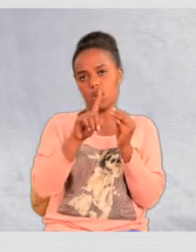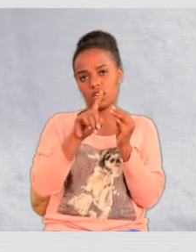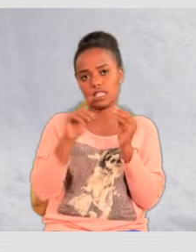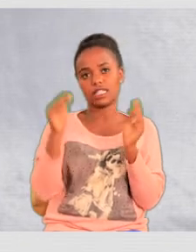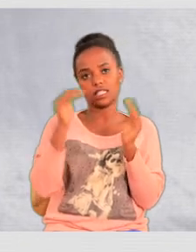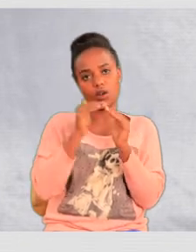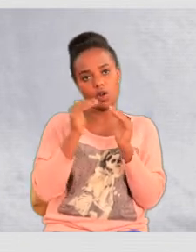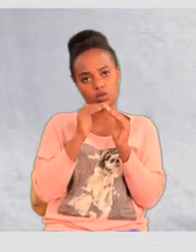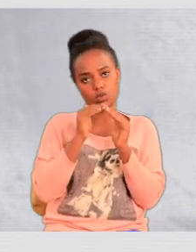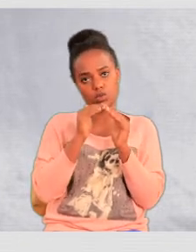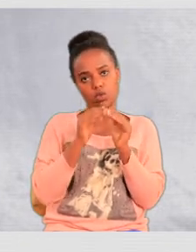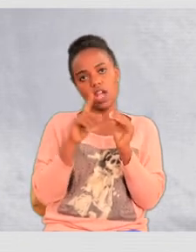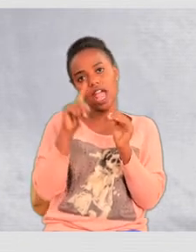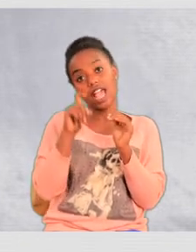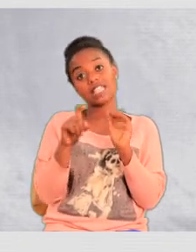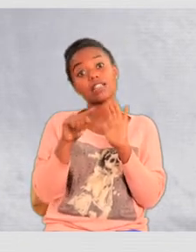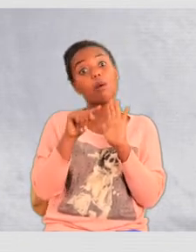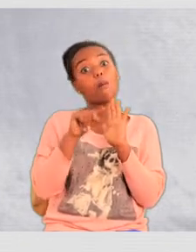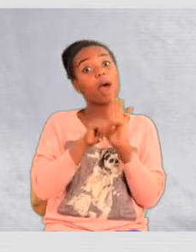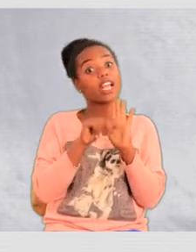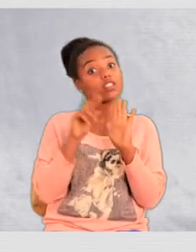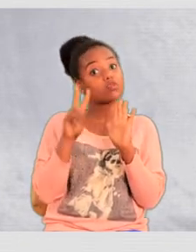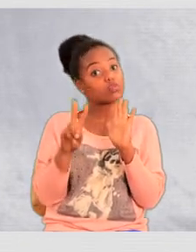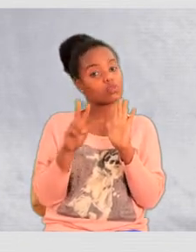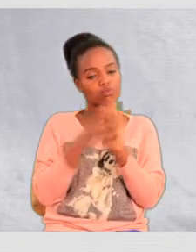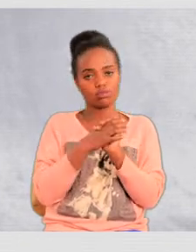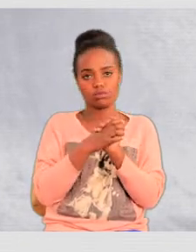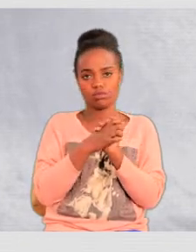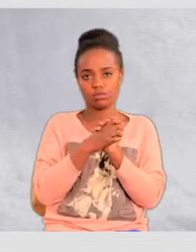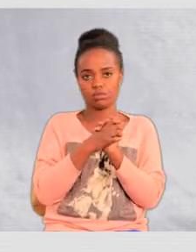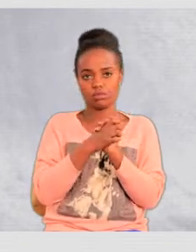is equal to x minus 2.